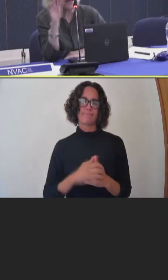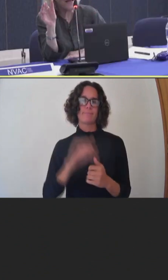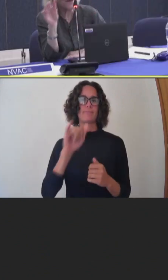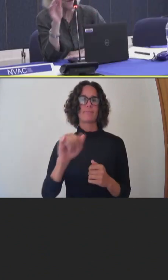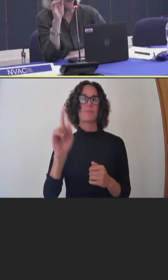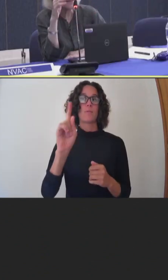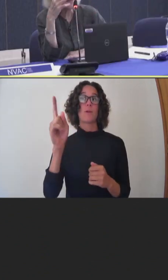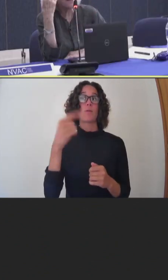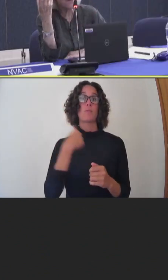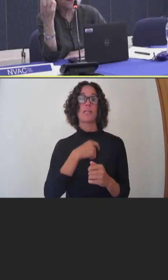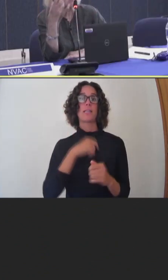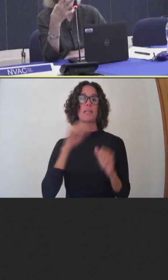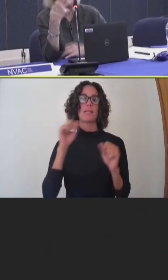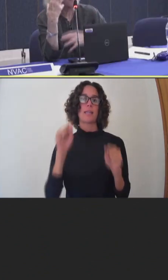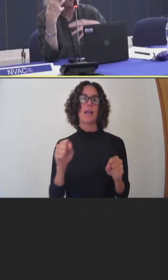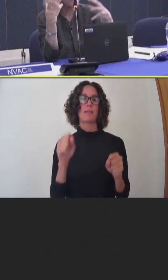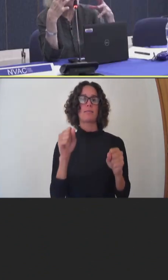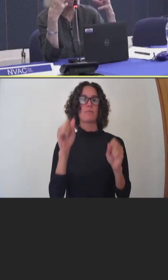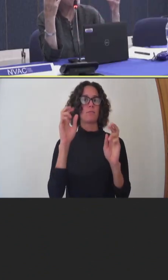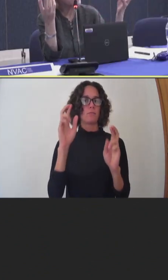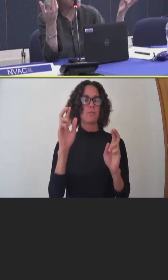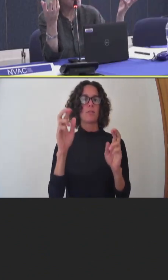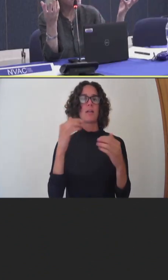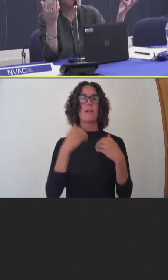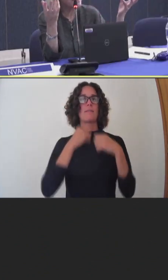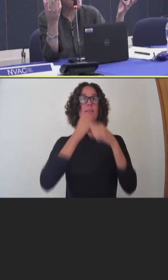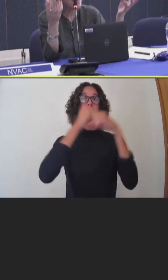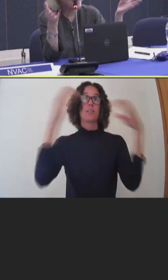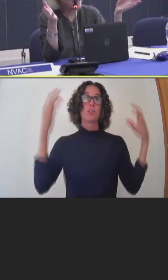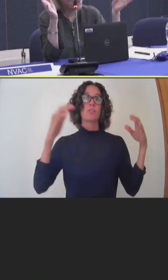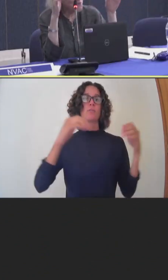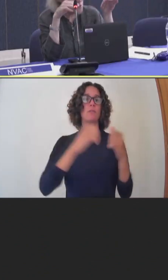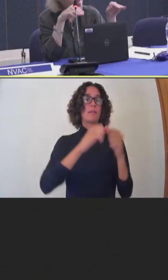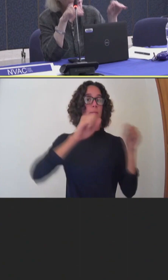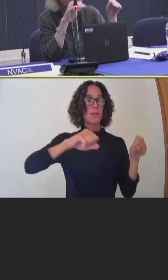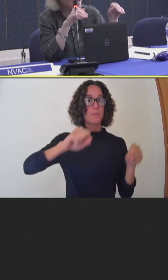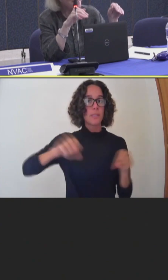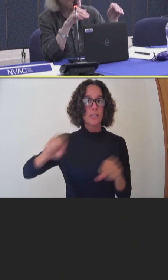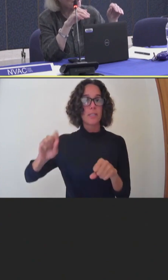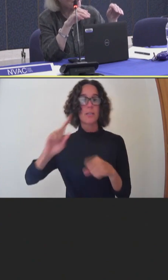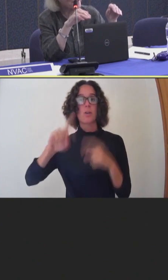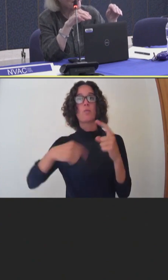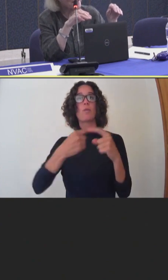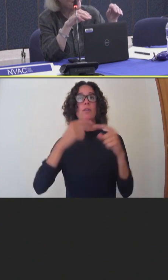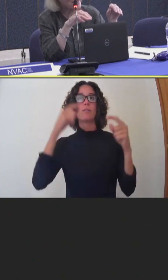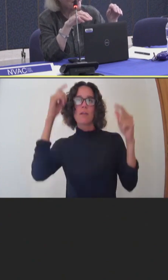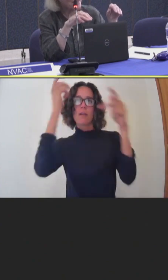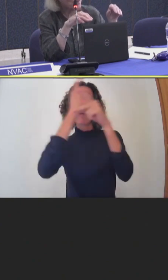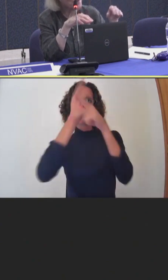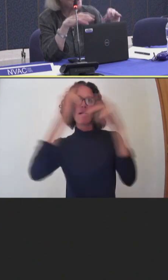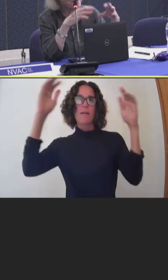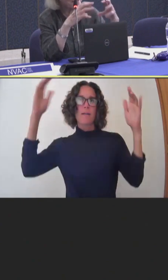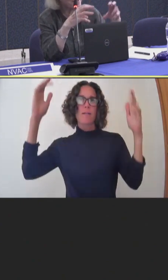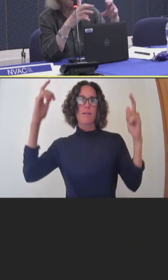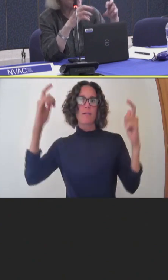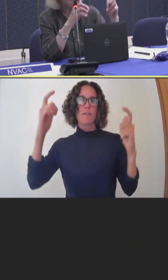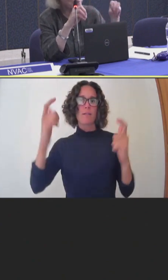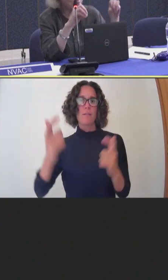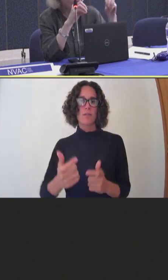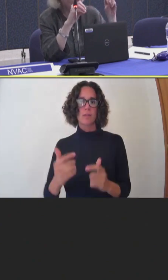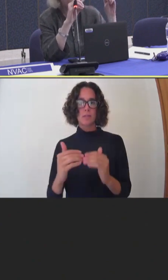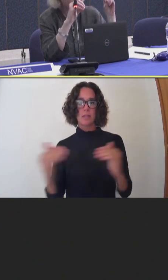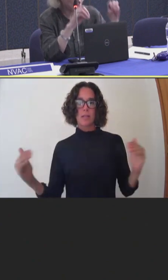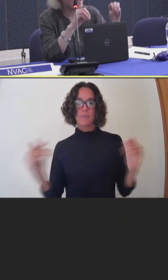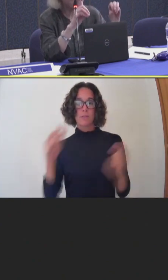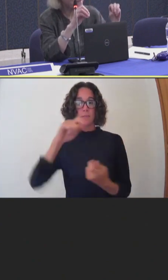lay out the vision and the possibilities. And then when you drill down to the level of